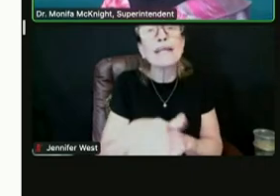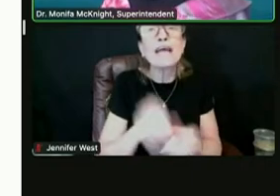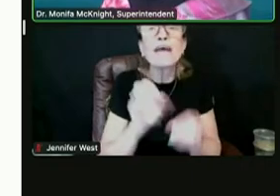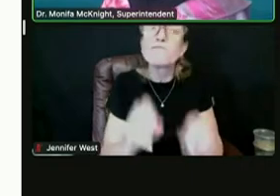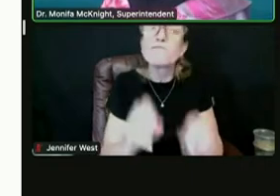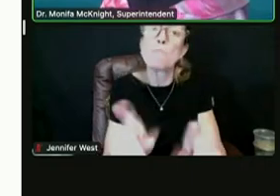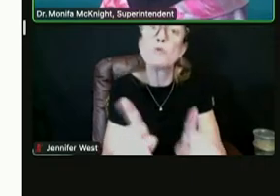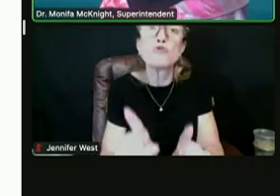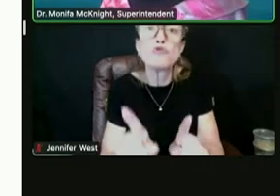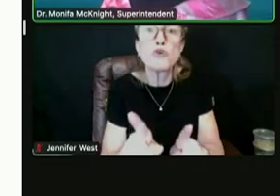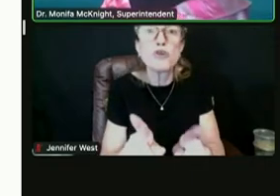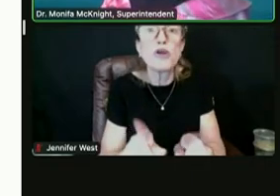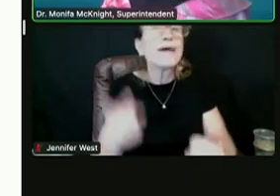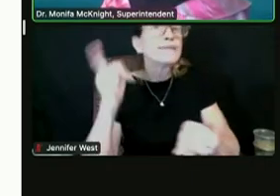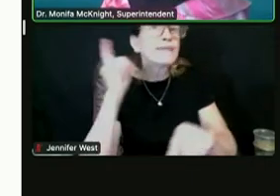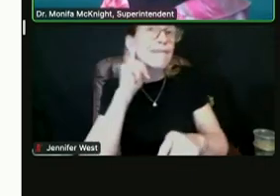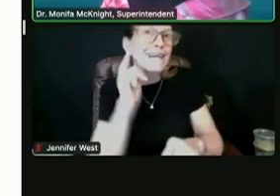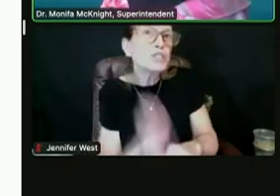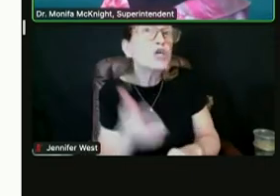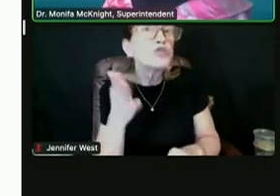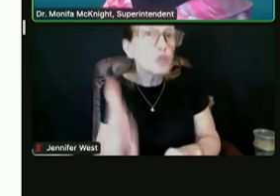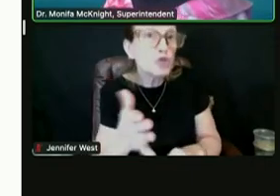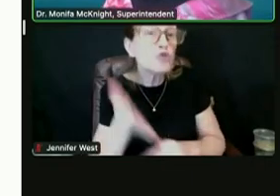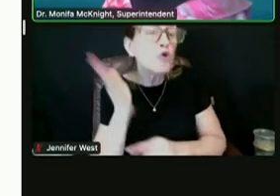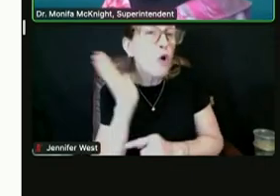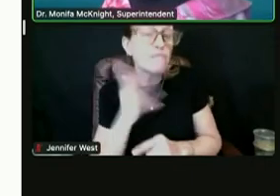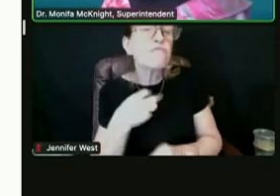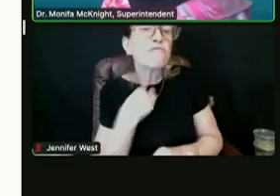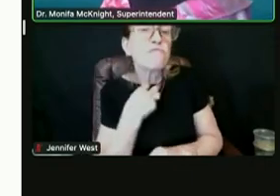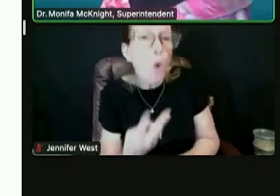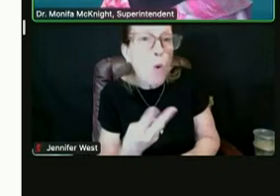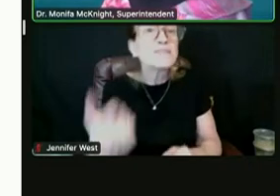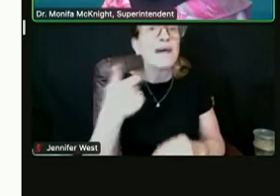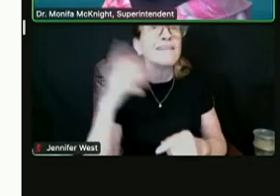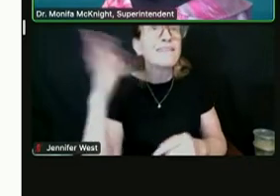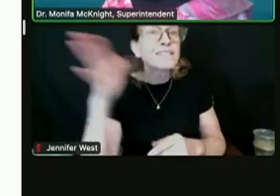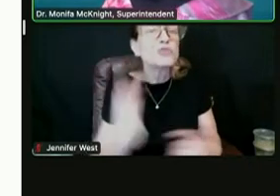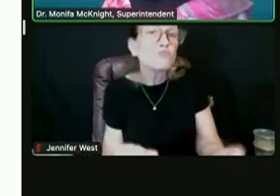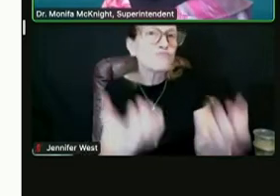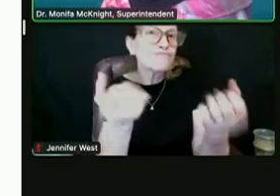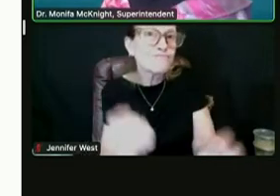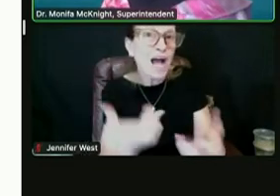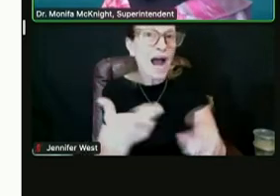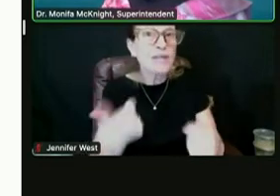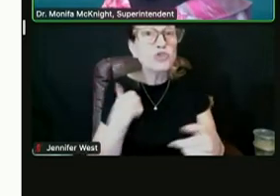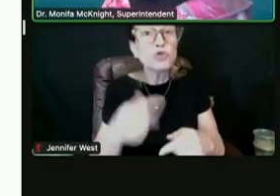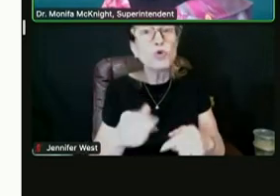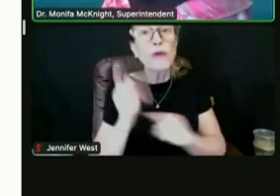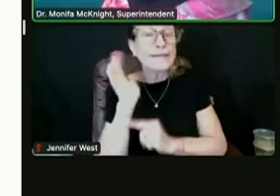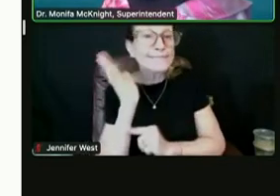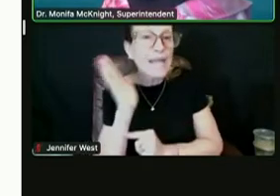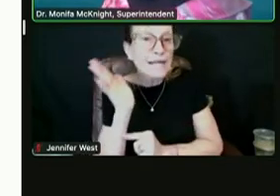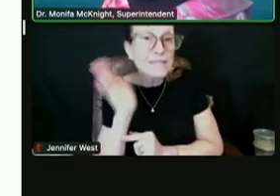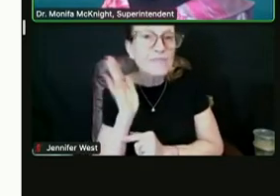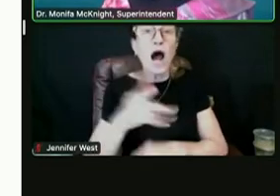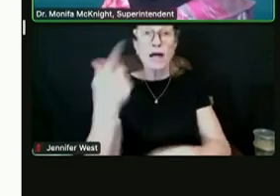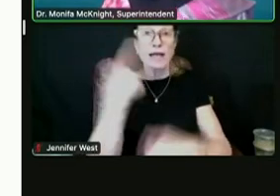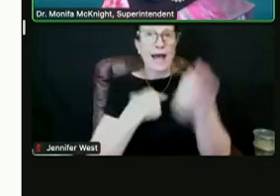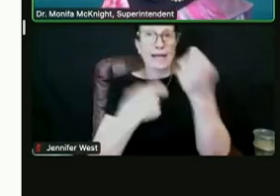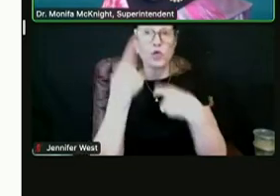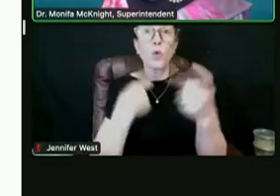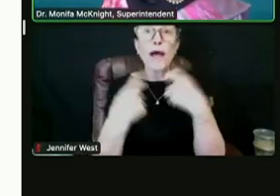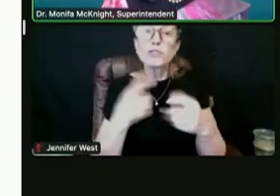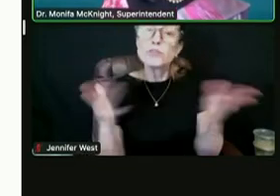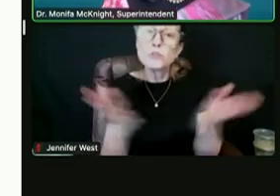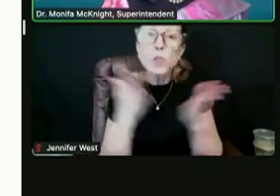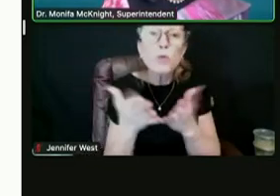your voice heard. You can come in and testify, as I said, give public comment, ask questions, and encourage our leaders to make the investments